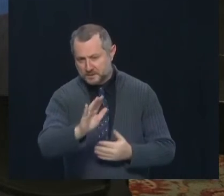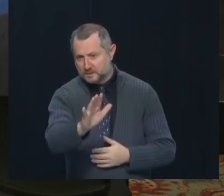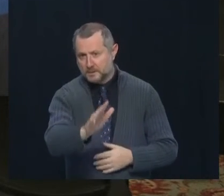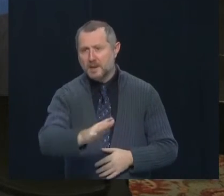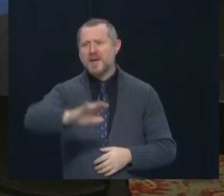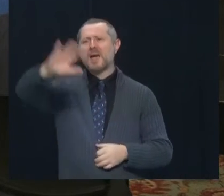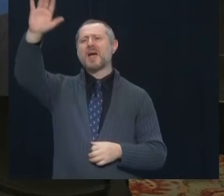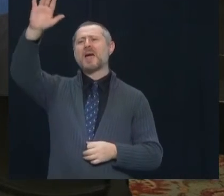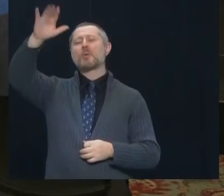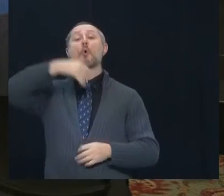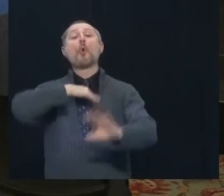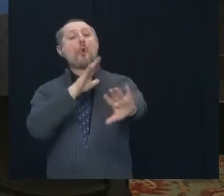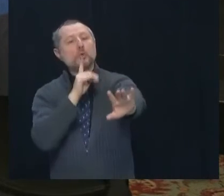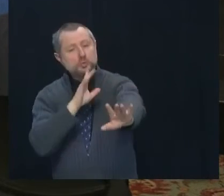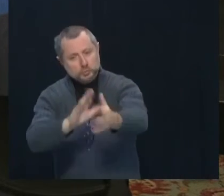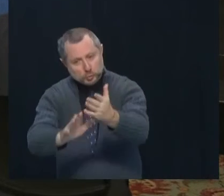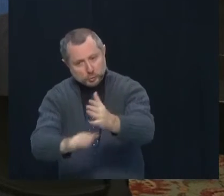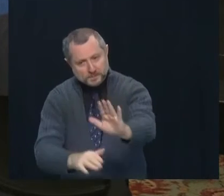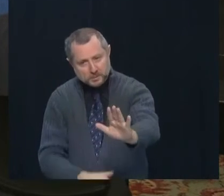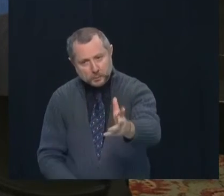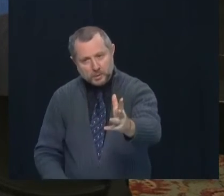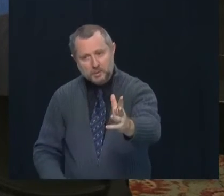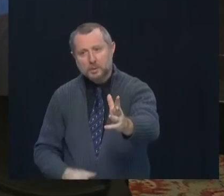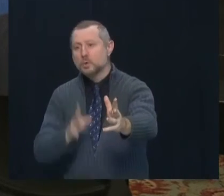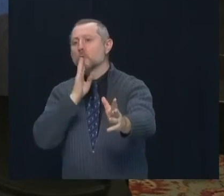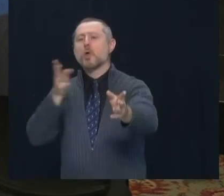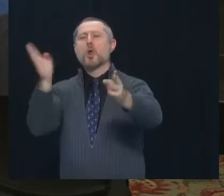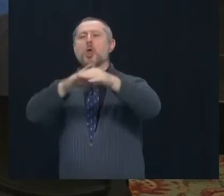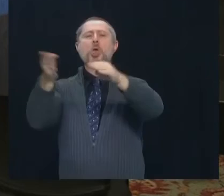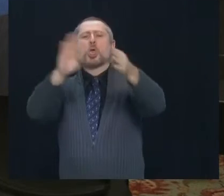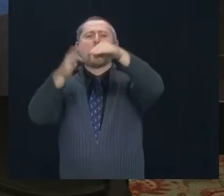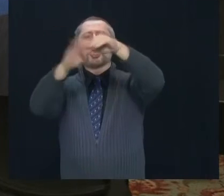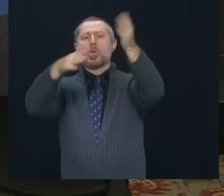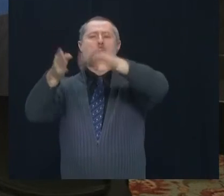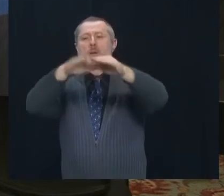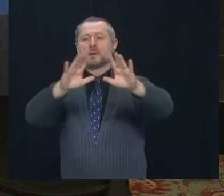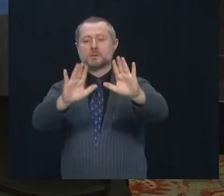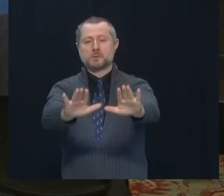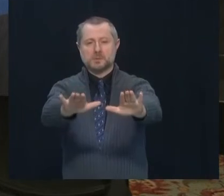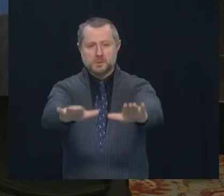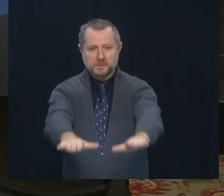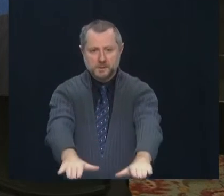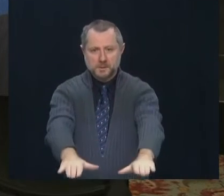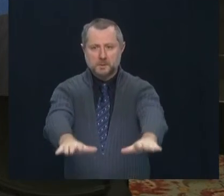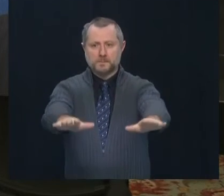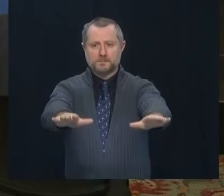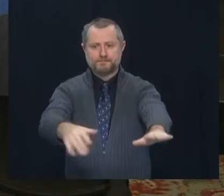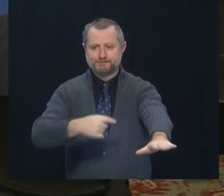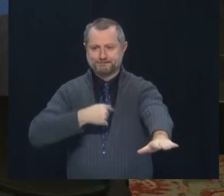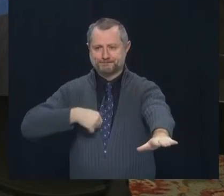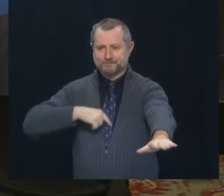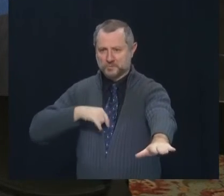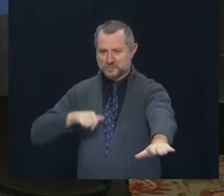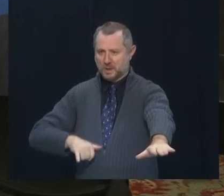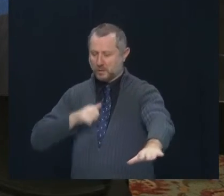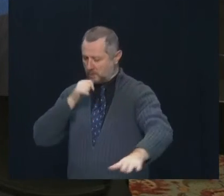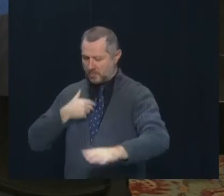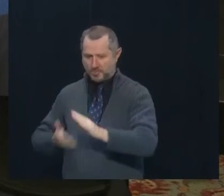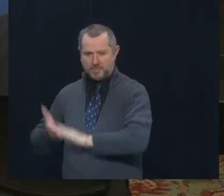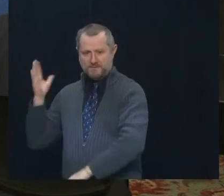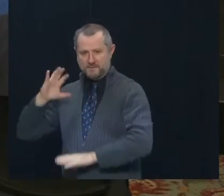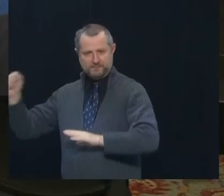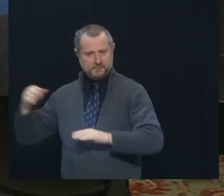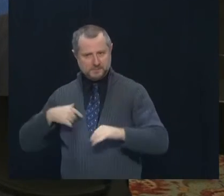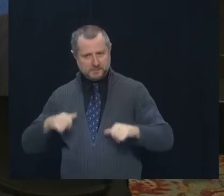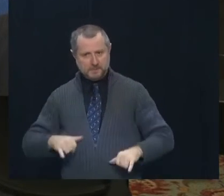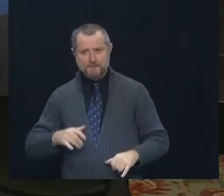excuse me 1 second, and just talking over everyone else, let's hear you. No one's going anywhere. We'll answer the question. On the